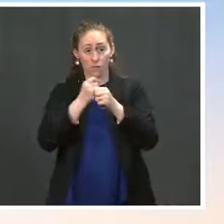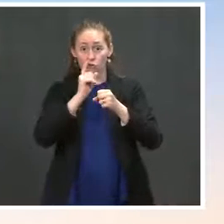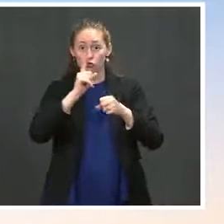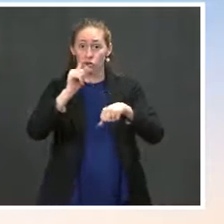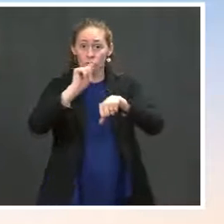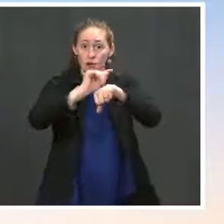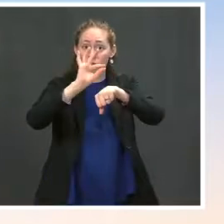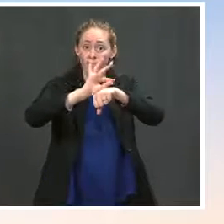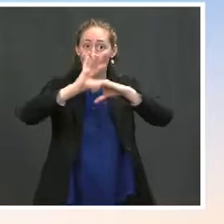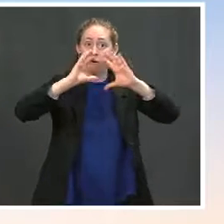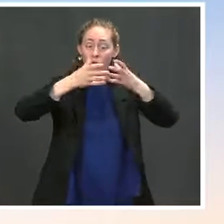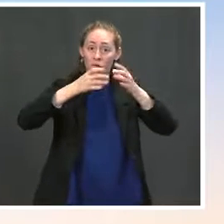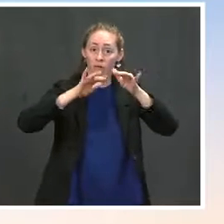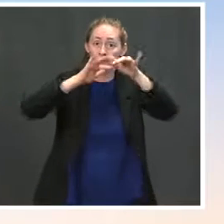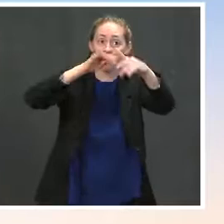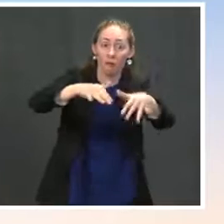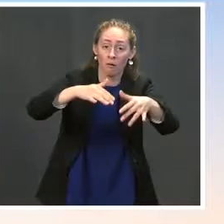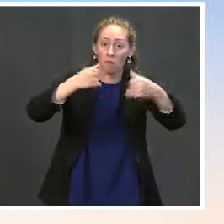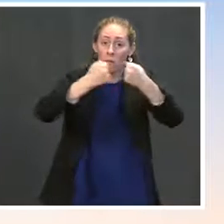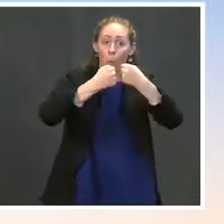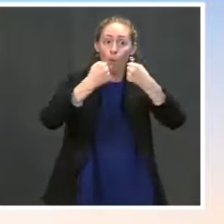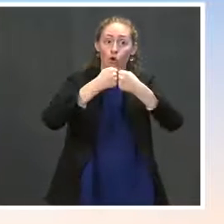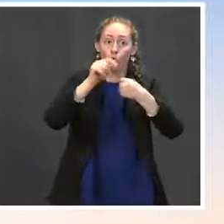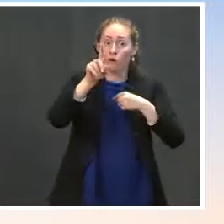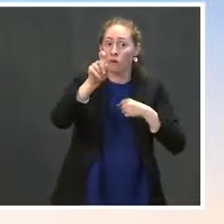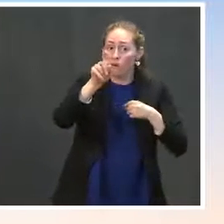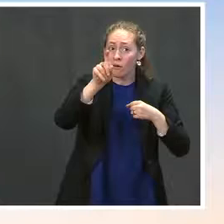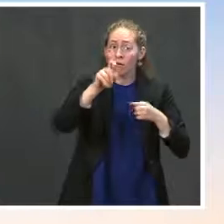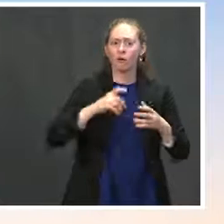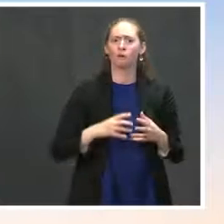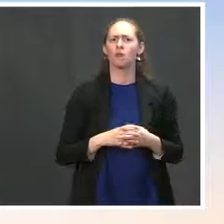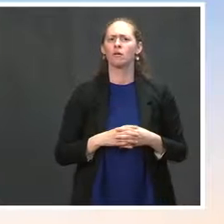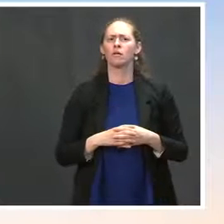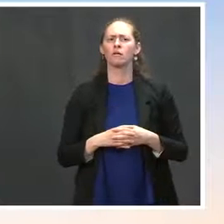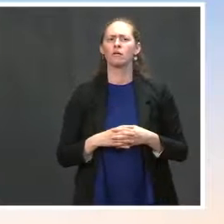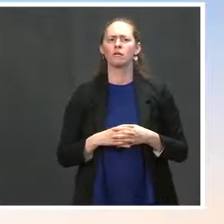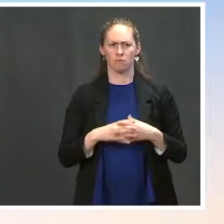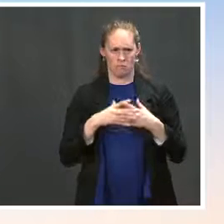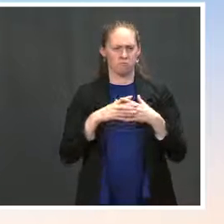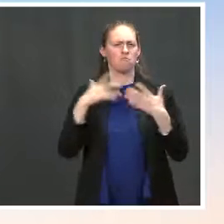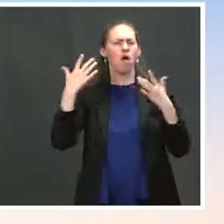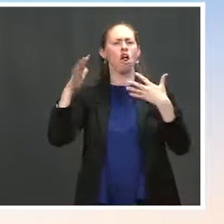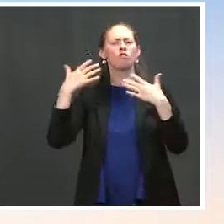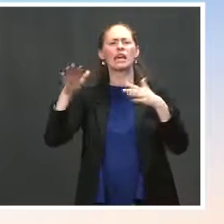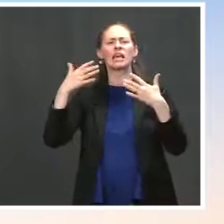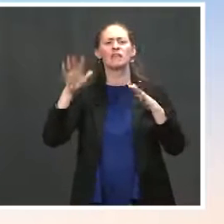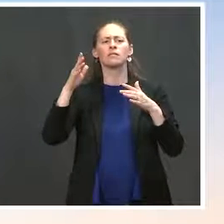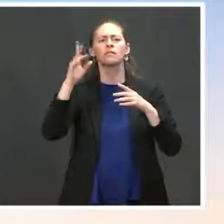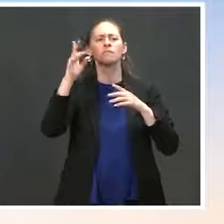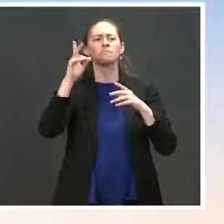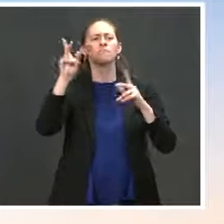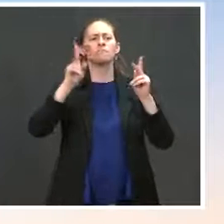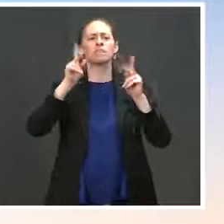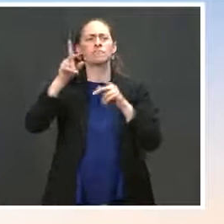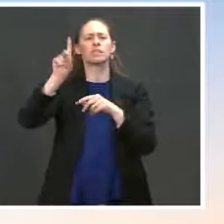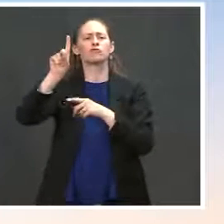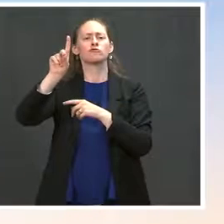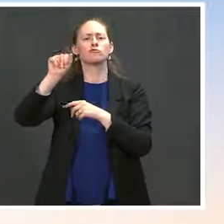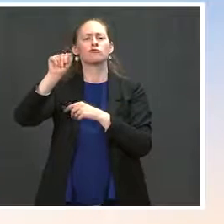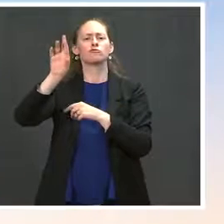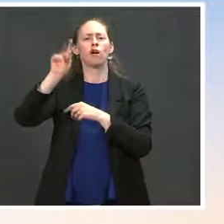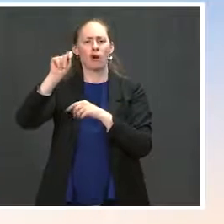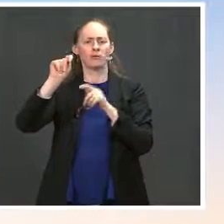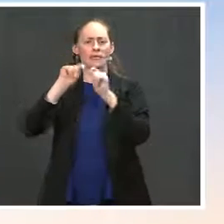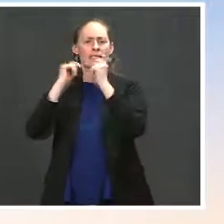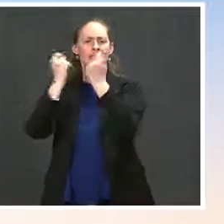the next few months? I'd have to check on what the specifics of that are. I mean, we have already sent DART teams to some of these countries in the